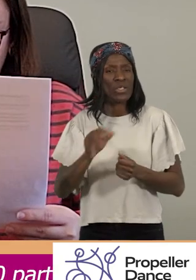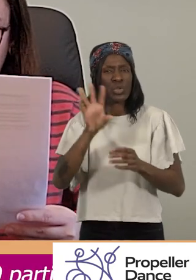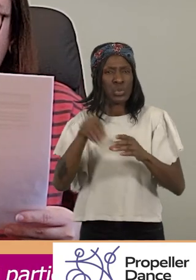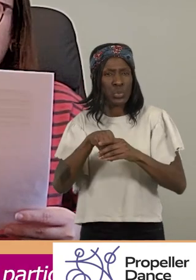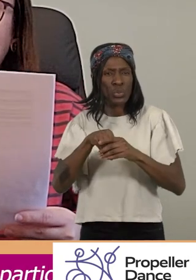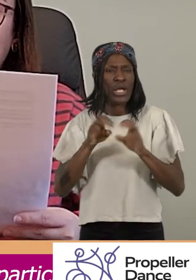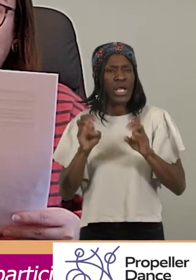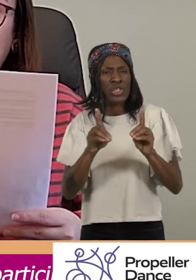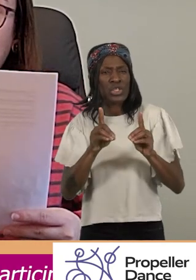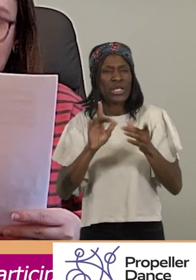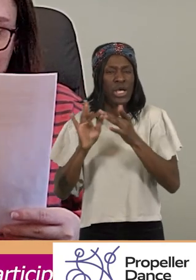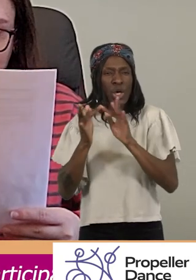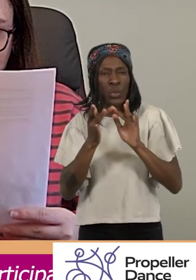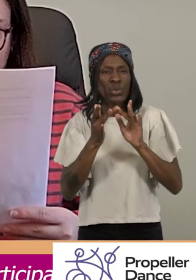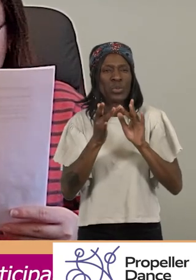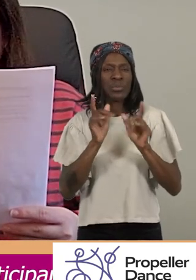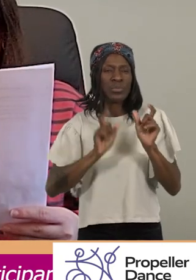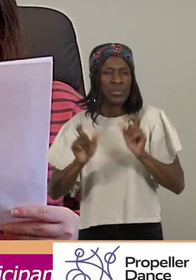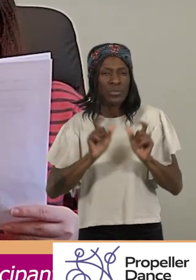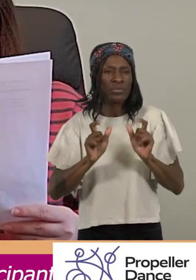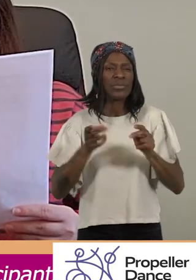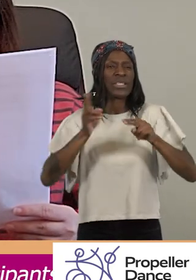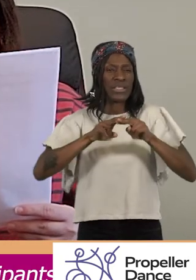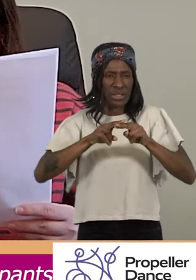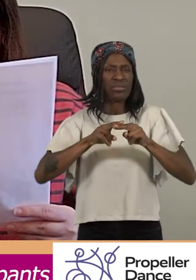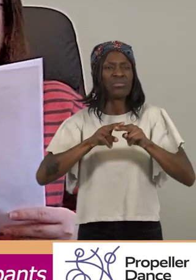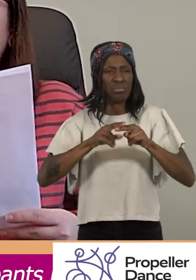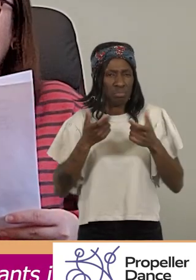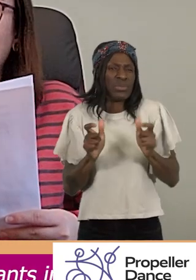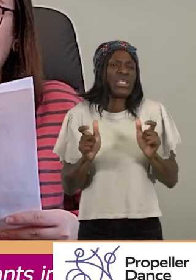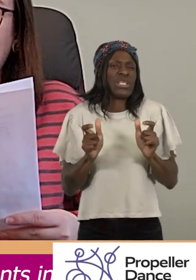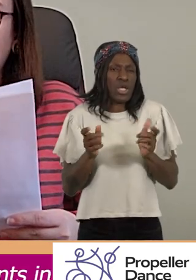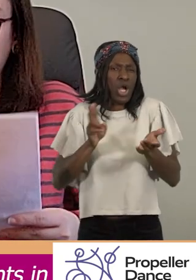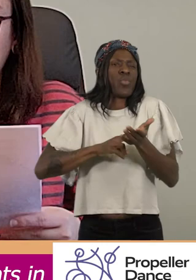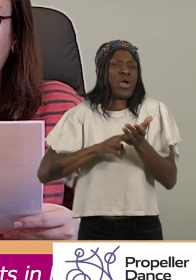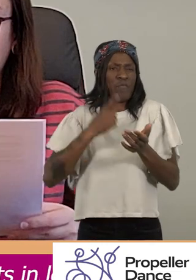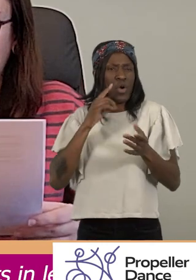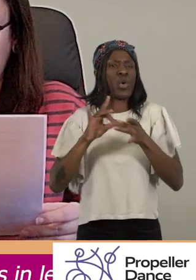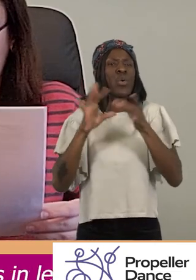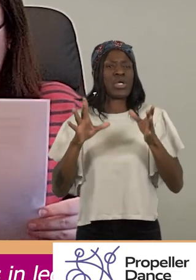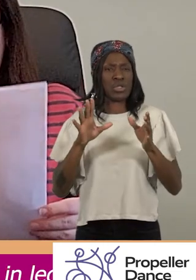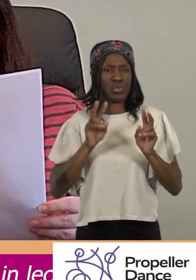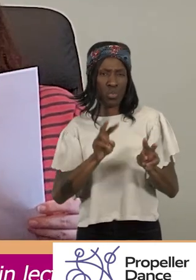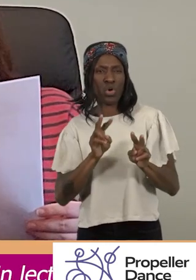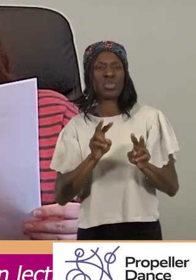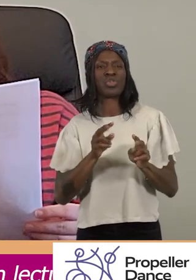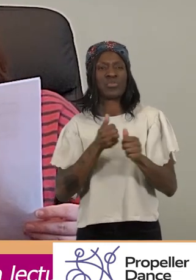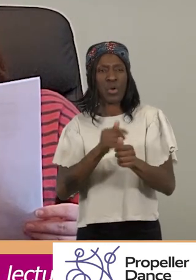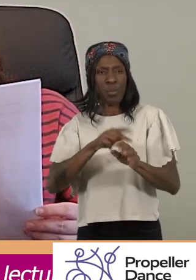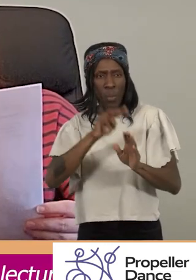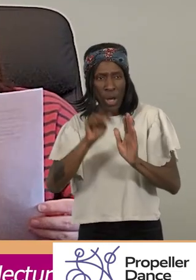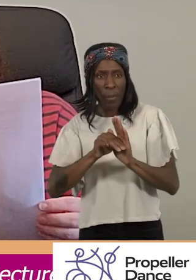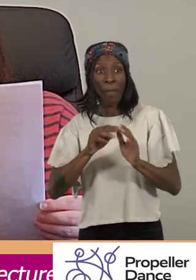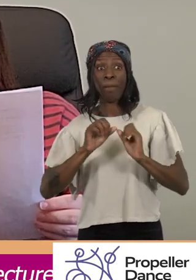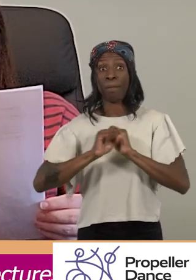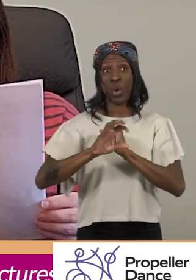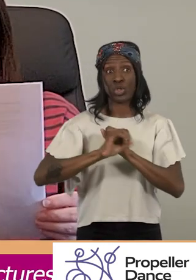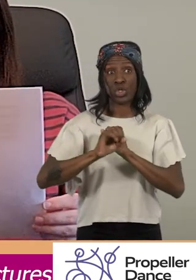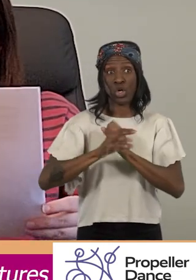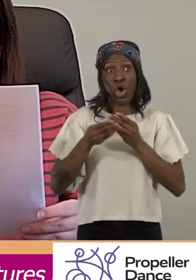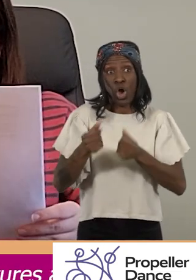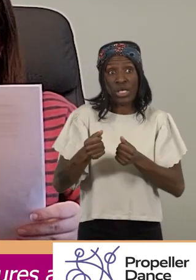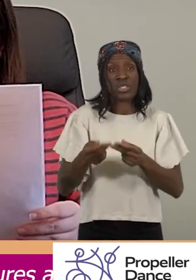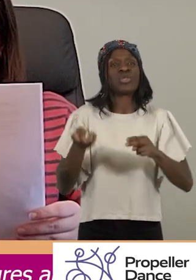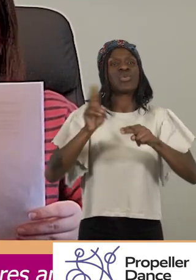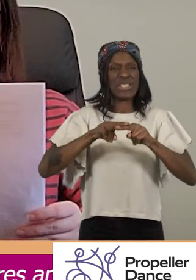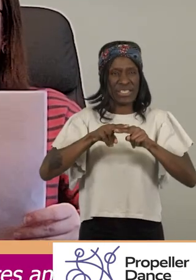our education and outreach personnel, increased slightly with larger contracts for these coordinators. Marketing costs increased